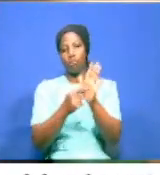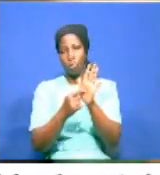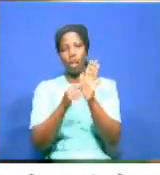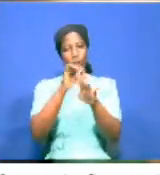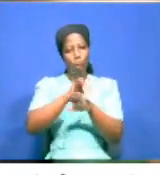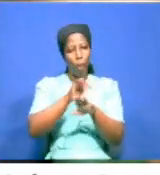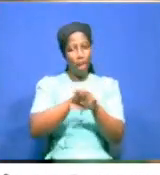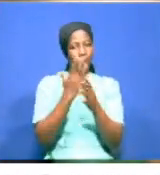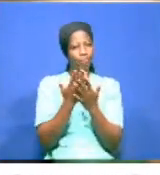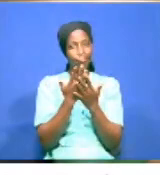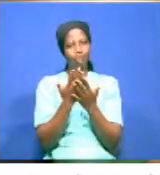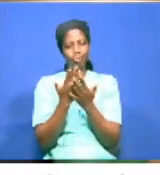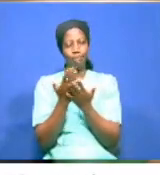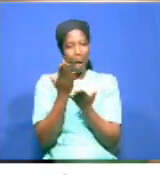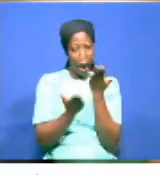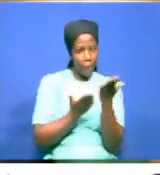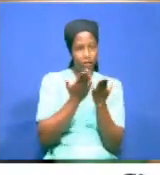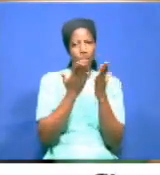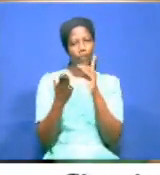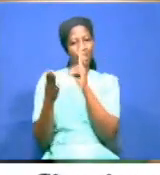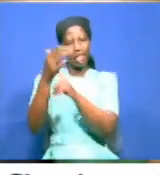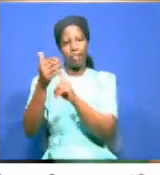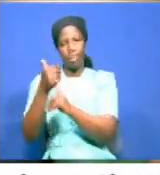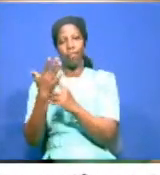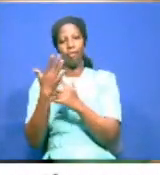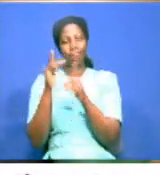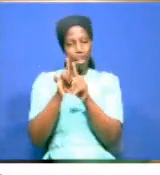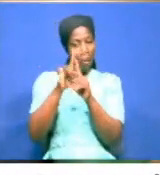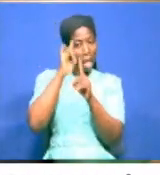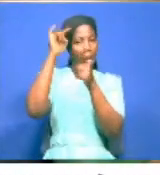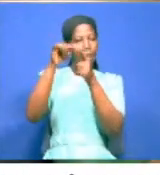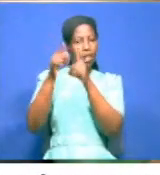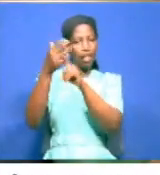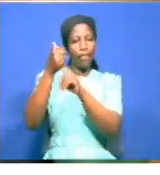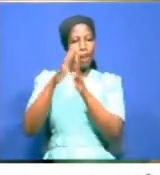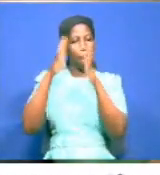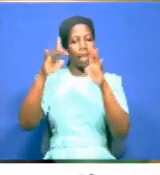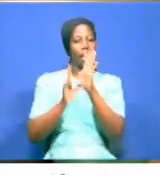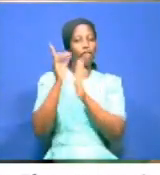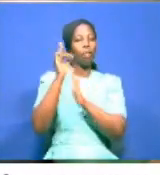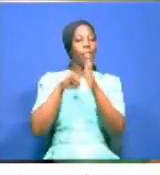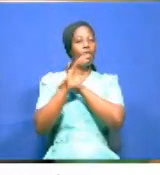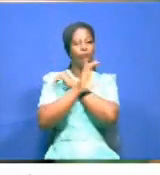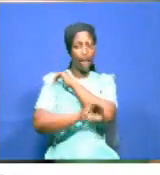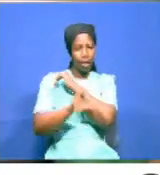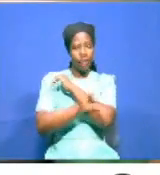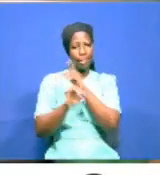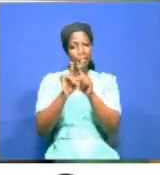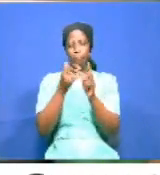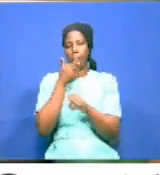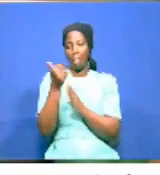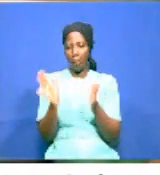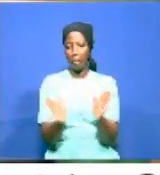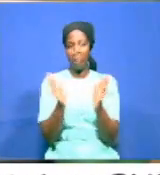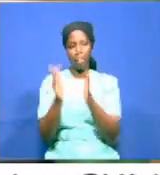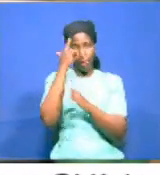the achievements and the challenges, as well as the pursuit for greater development of our nation and better welfare for our people. This